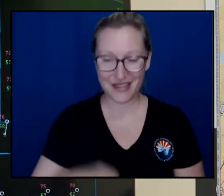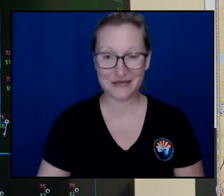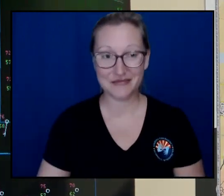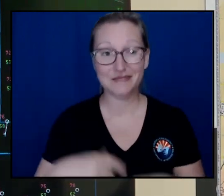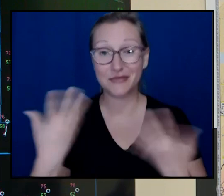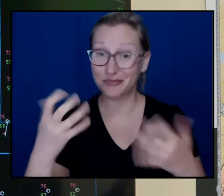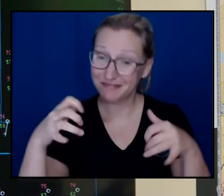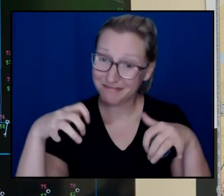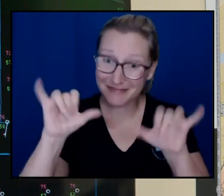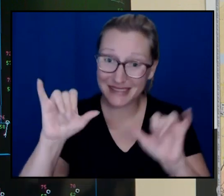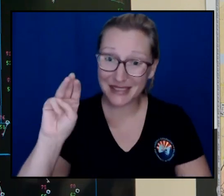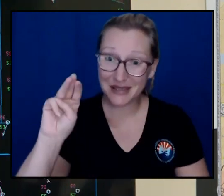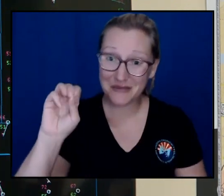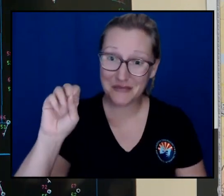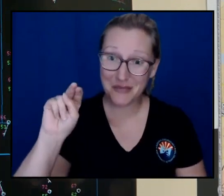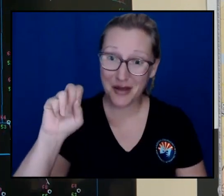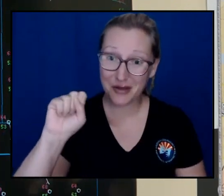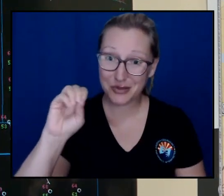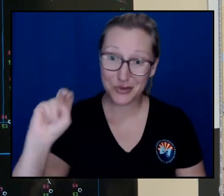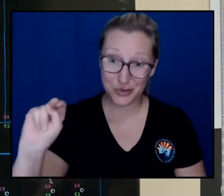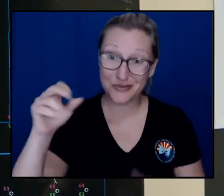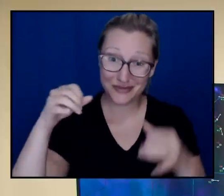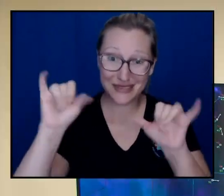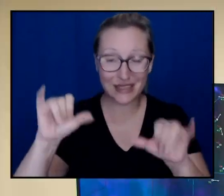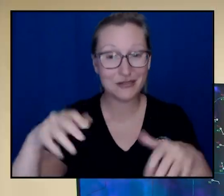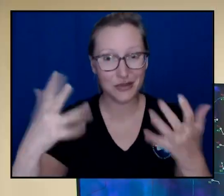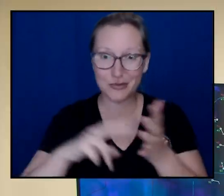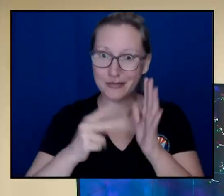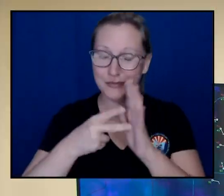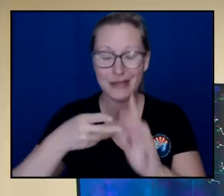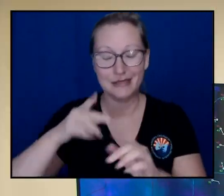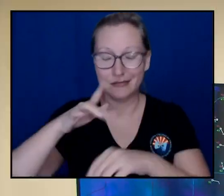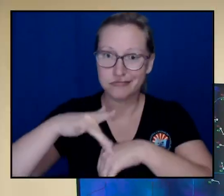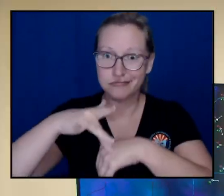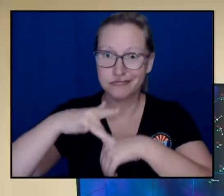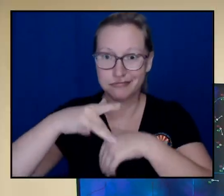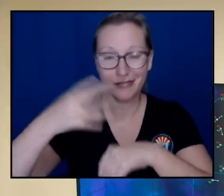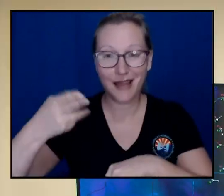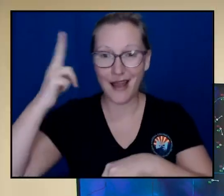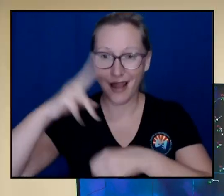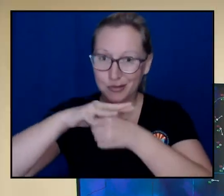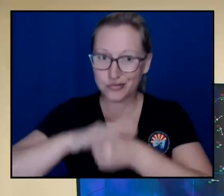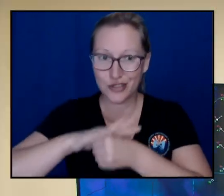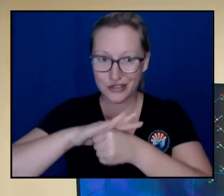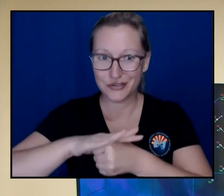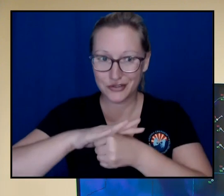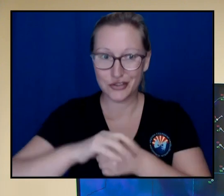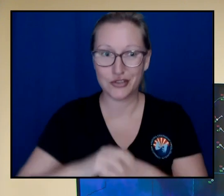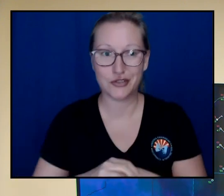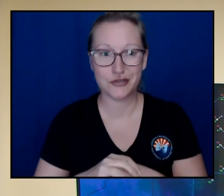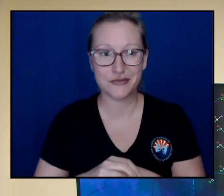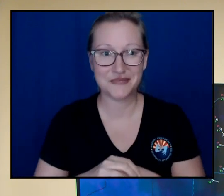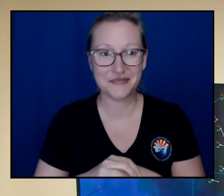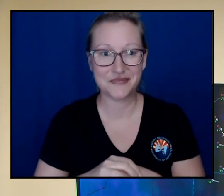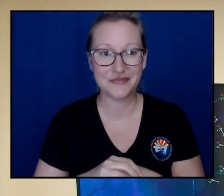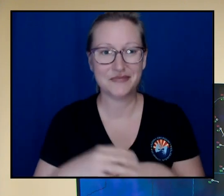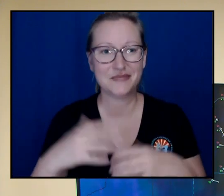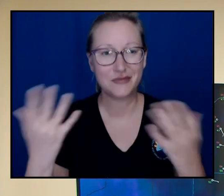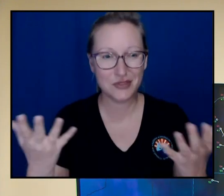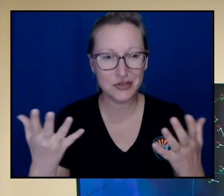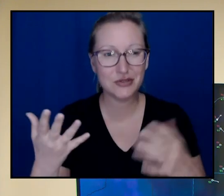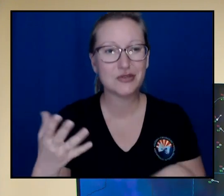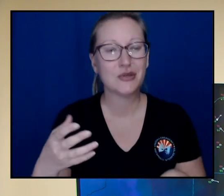it's still all about that high pressure. So just for your orientation here, this is kind of a strange